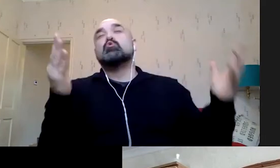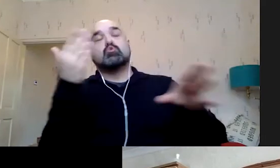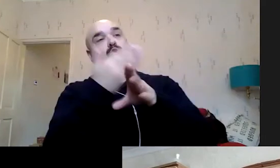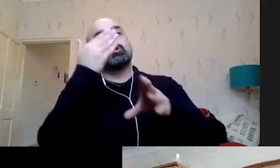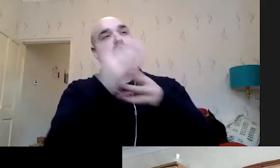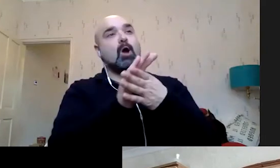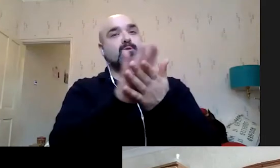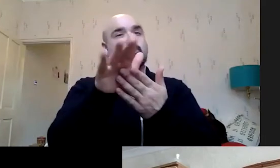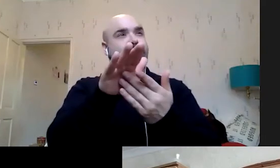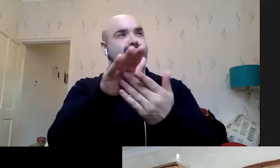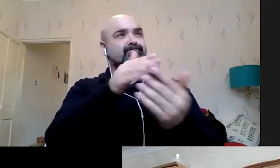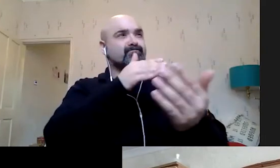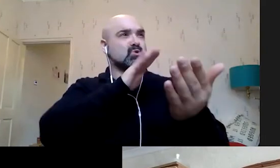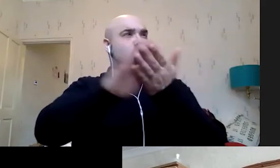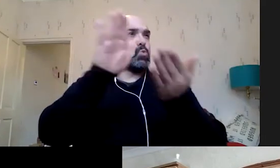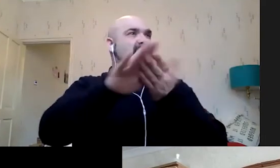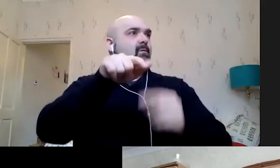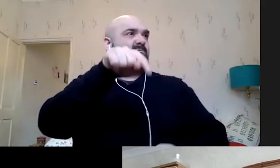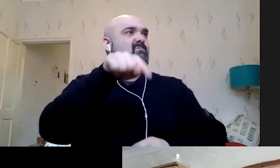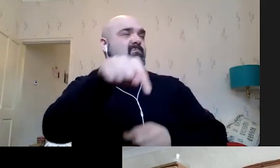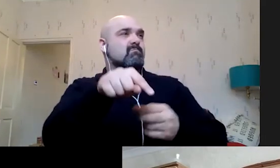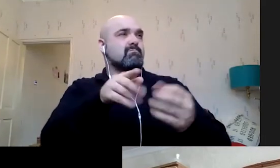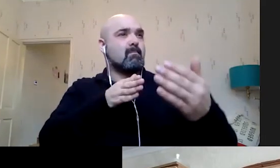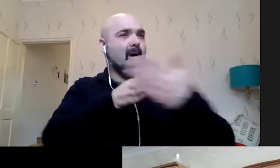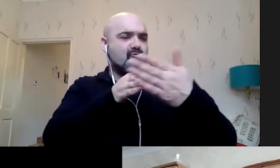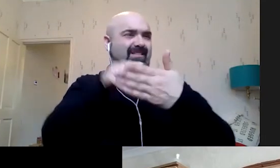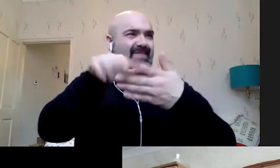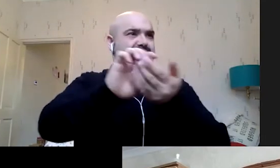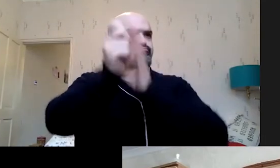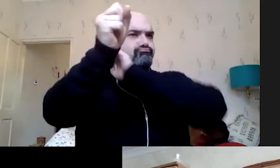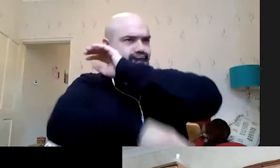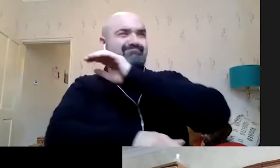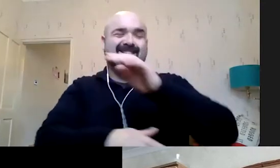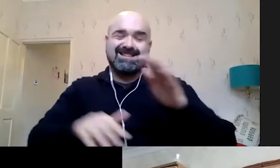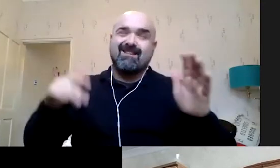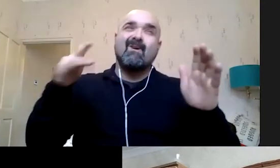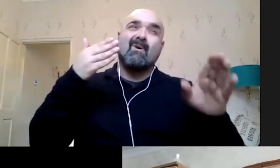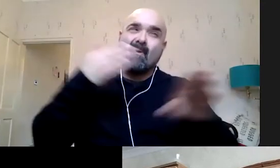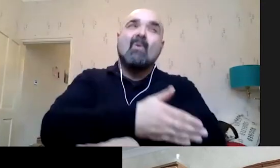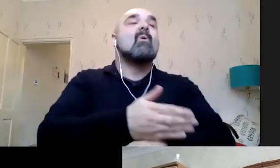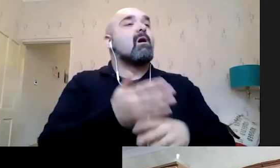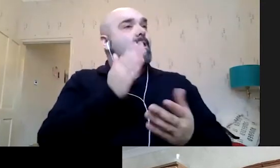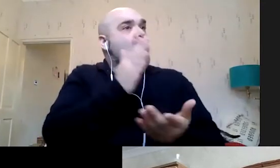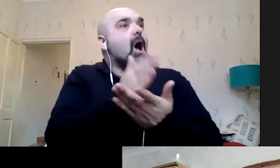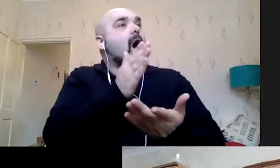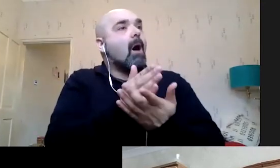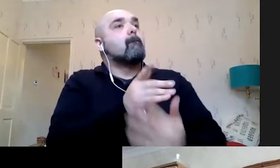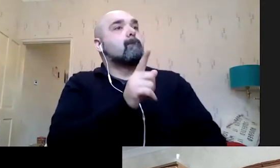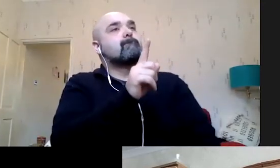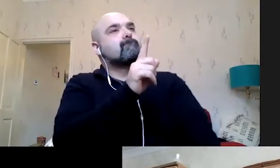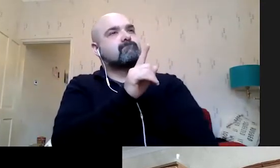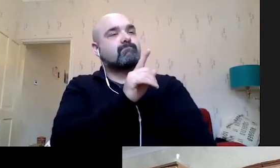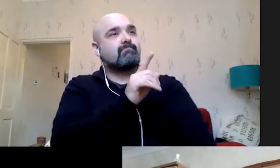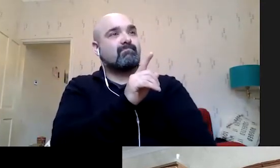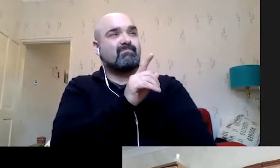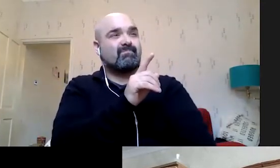to overcome those fears and worries and prejudices that people do have. And, you know, it is such